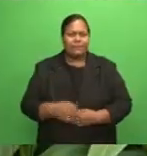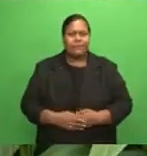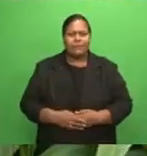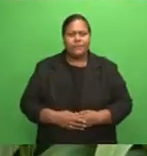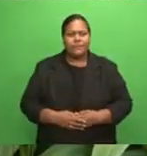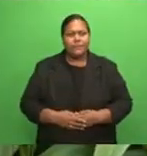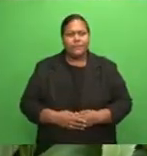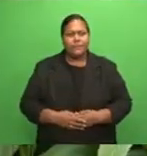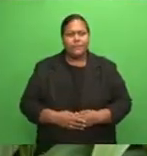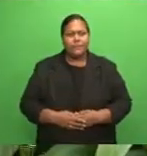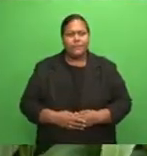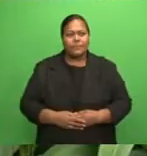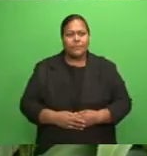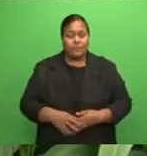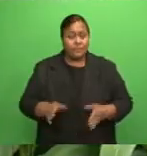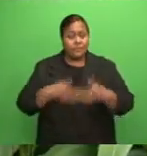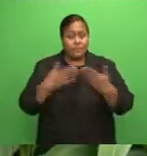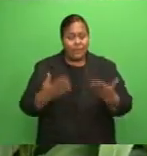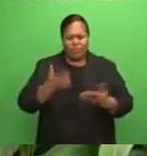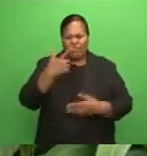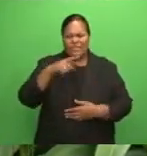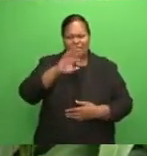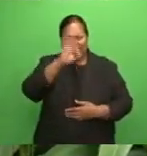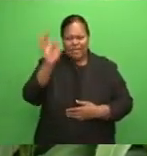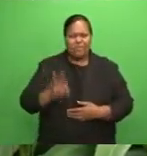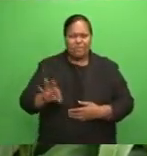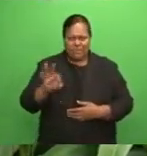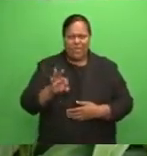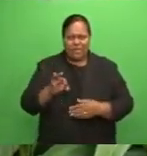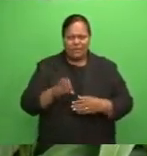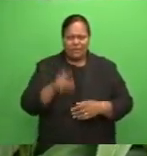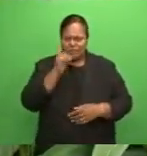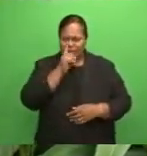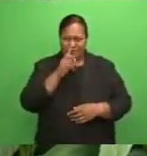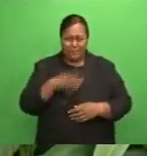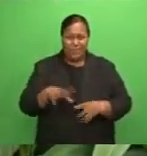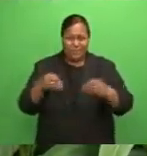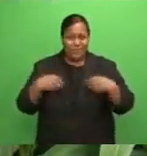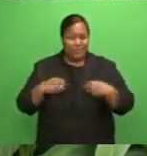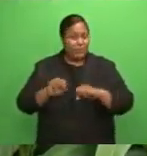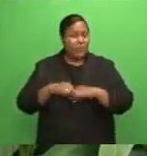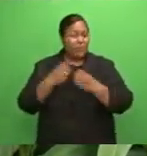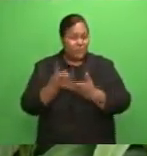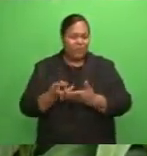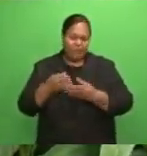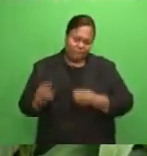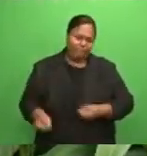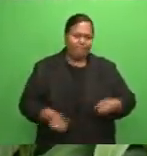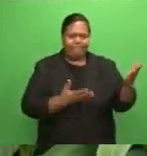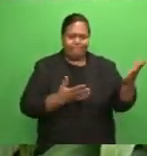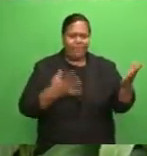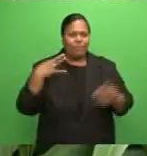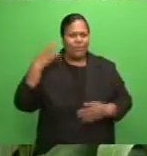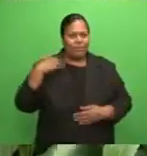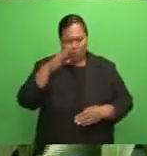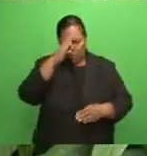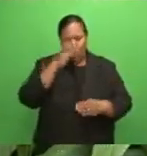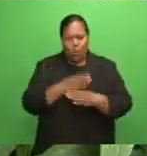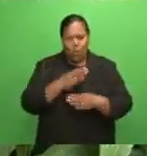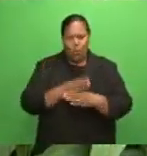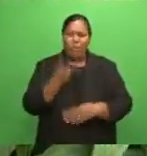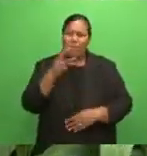To date, about 70% of recipients have submitted their applications. The Social Welfare Department is hoping to get the